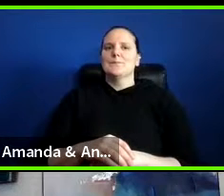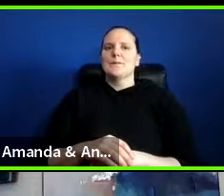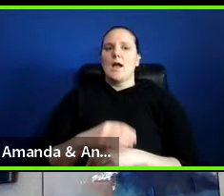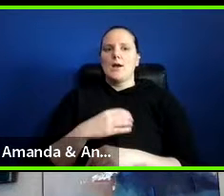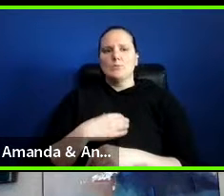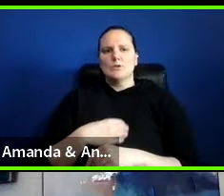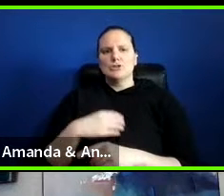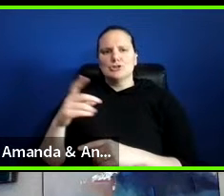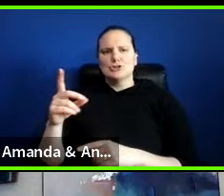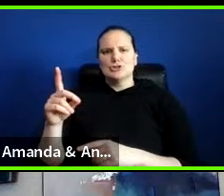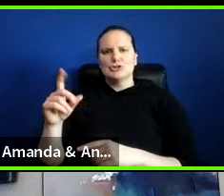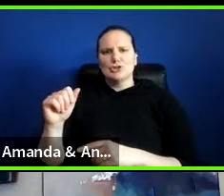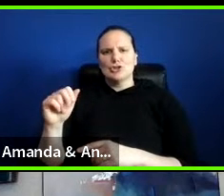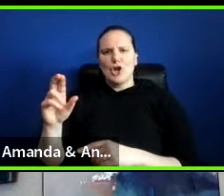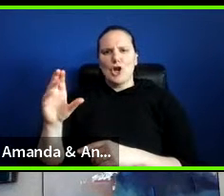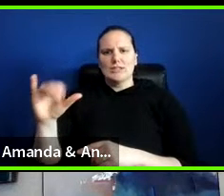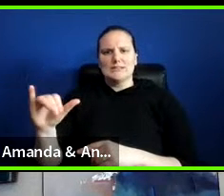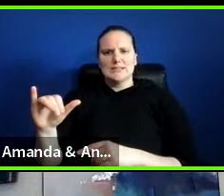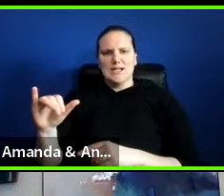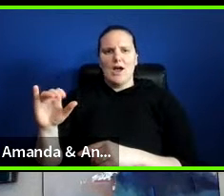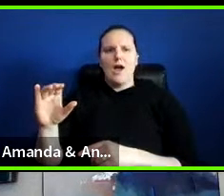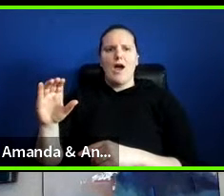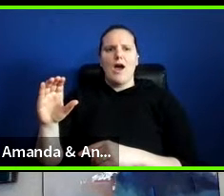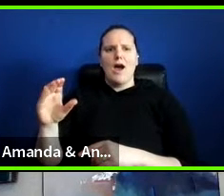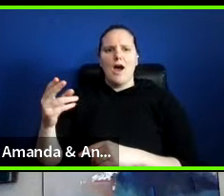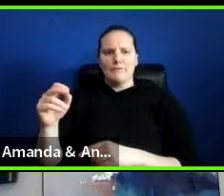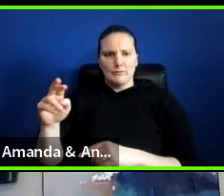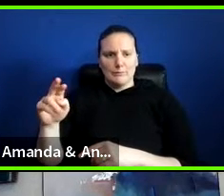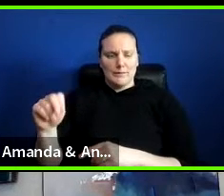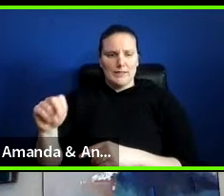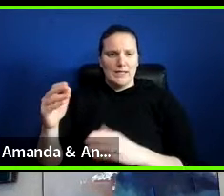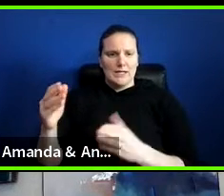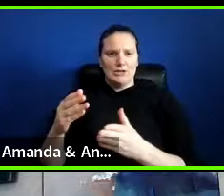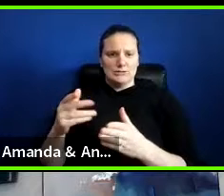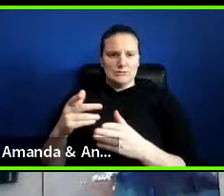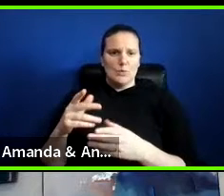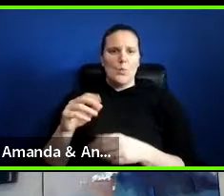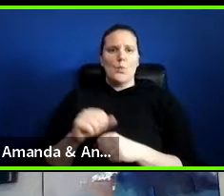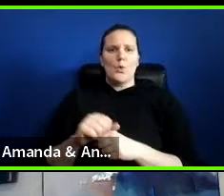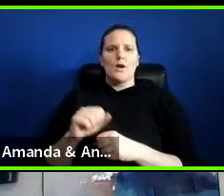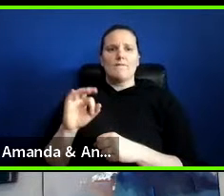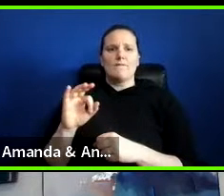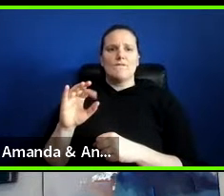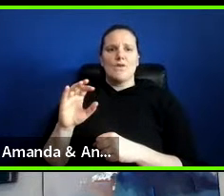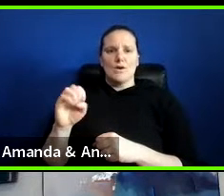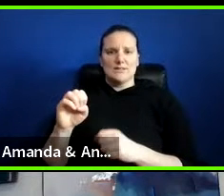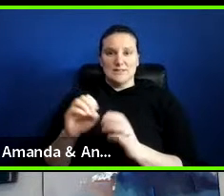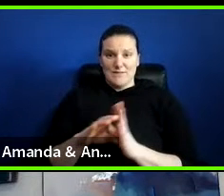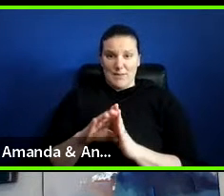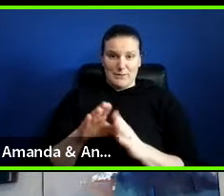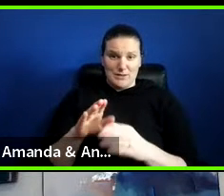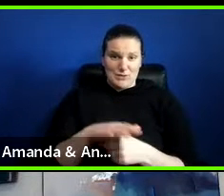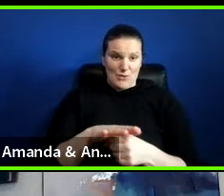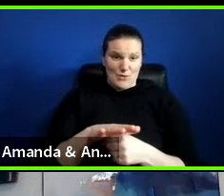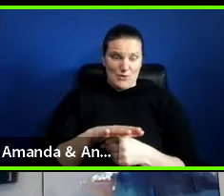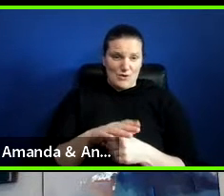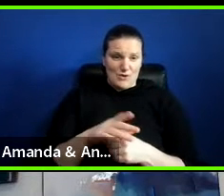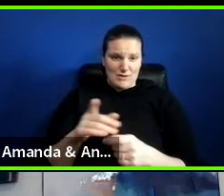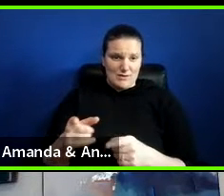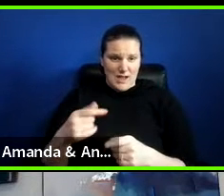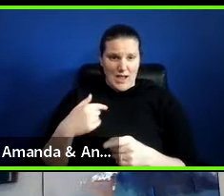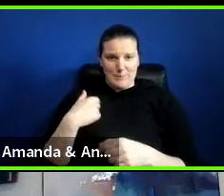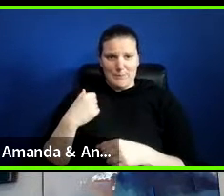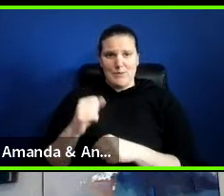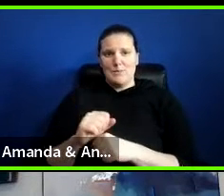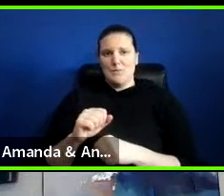Darcy Hoffman was here. I think she's from Workforce Southwest Washington. She's part of the local Workforce Development Board. And I'm an